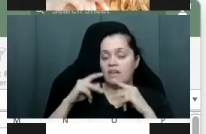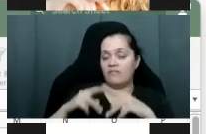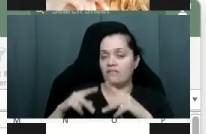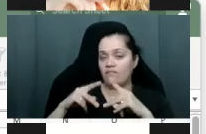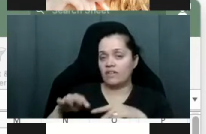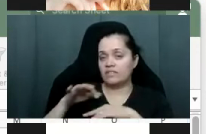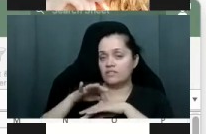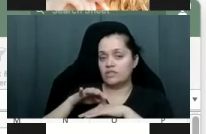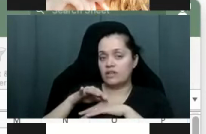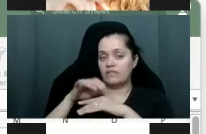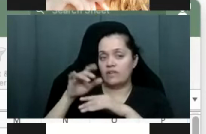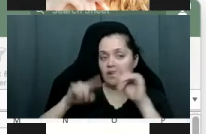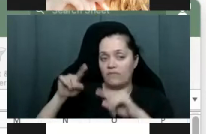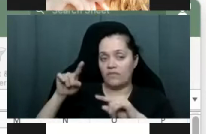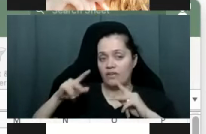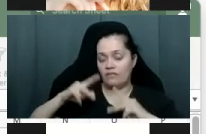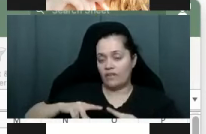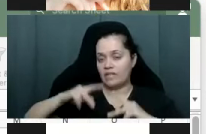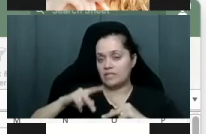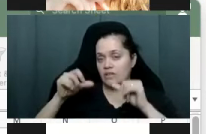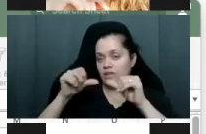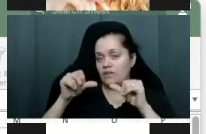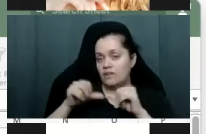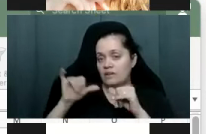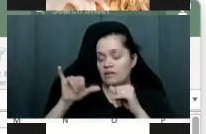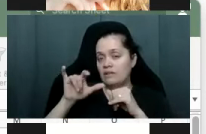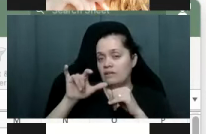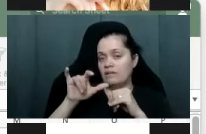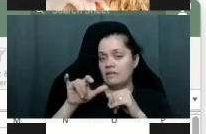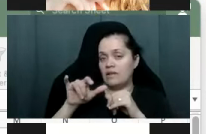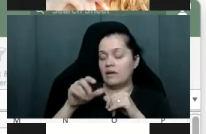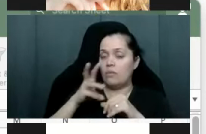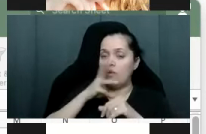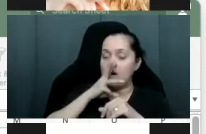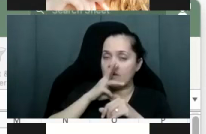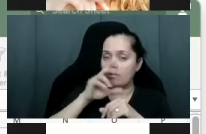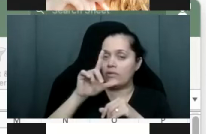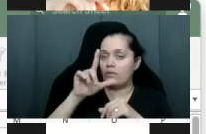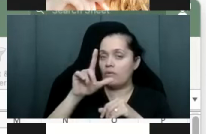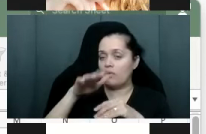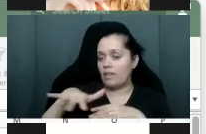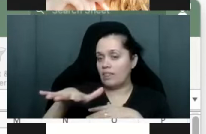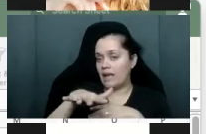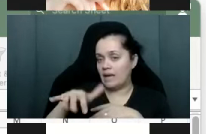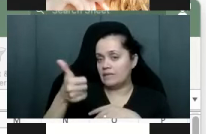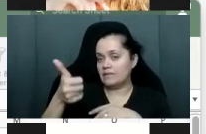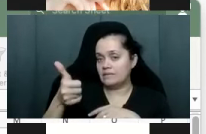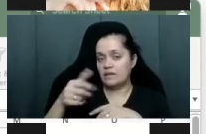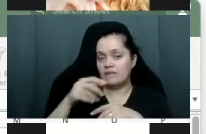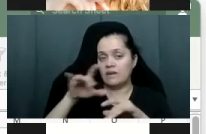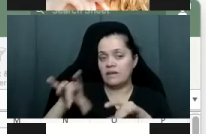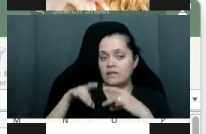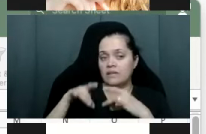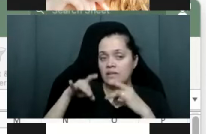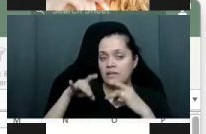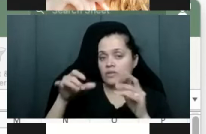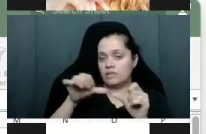a variety of physical features, either landscape or water, and then Australia's